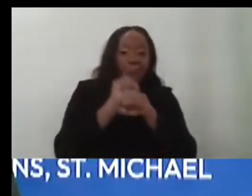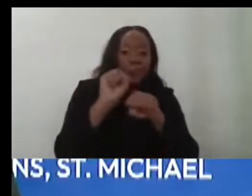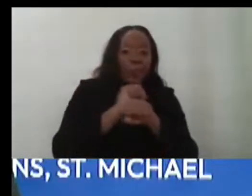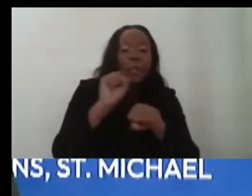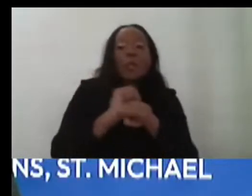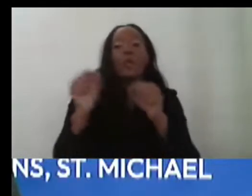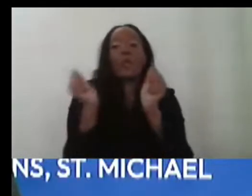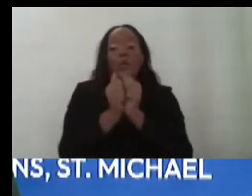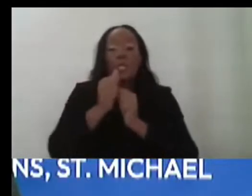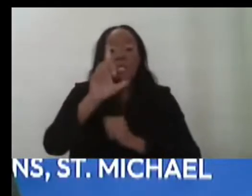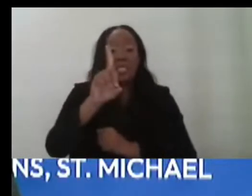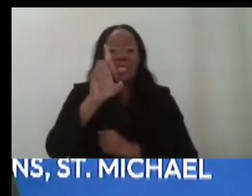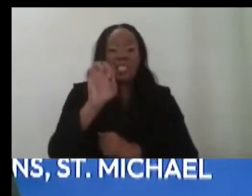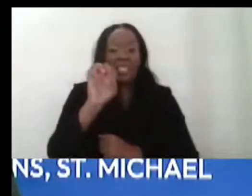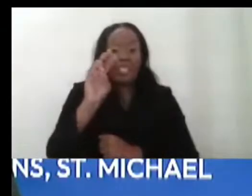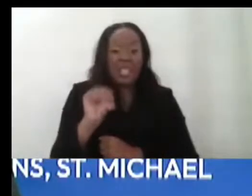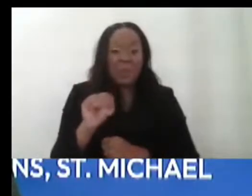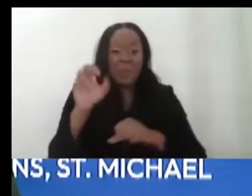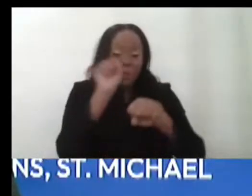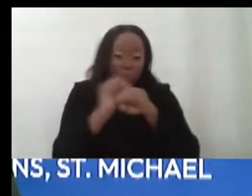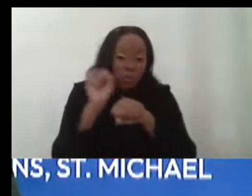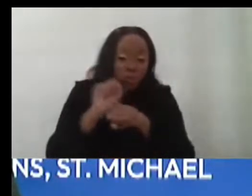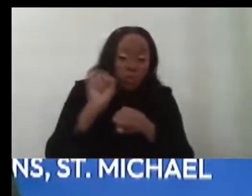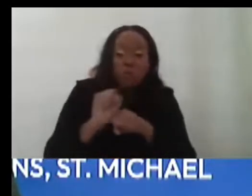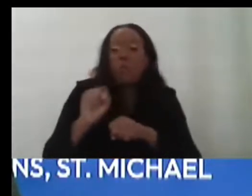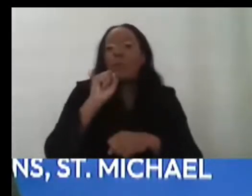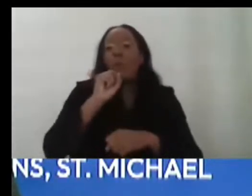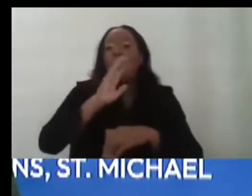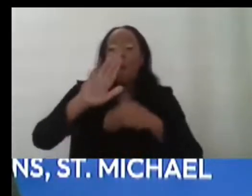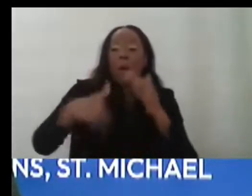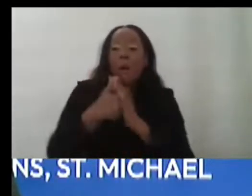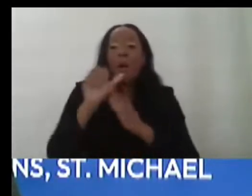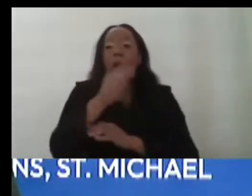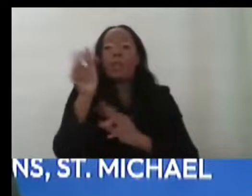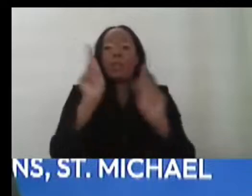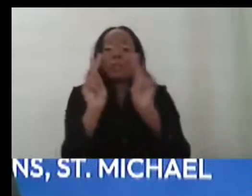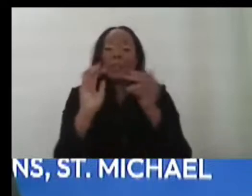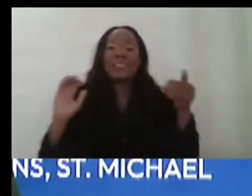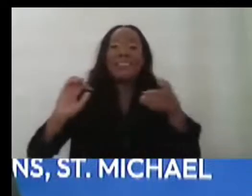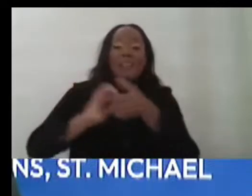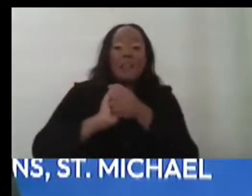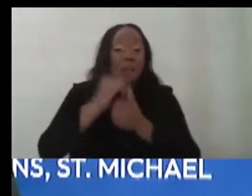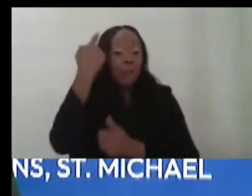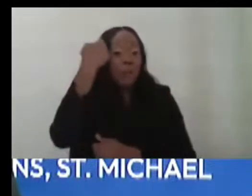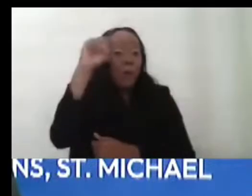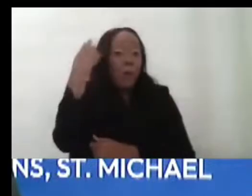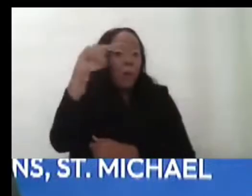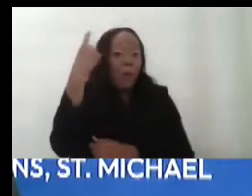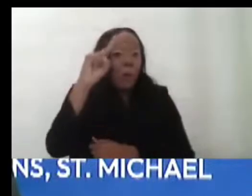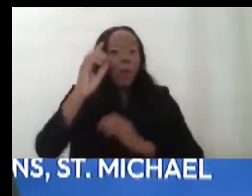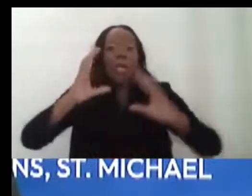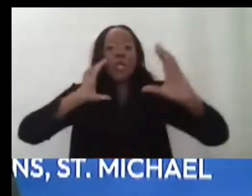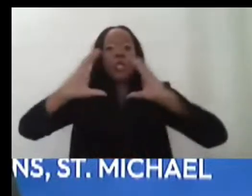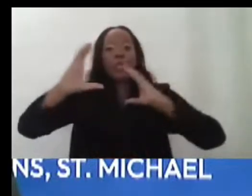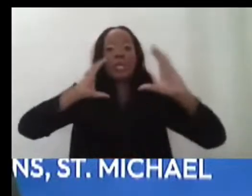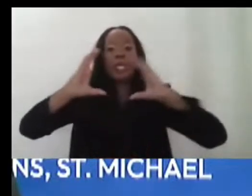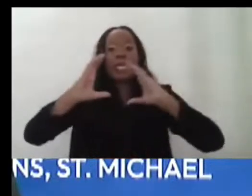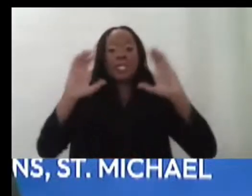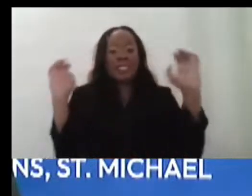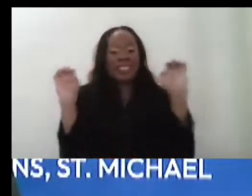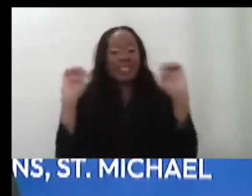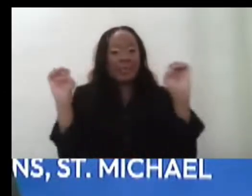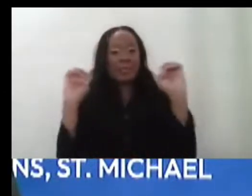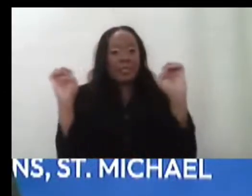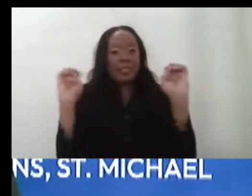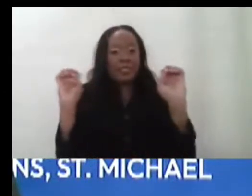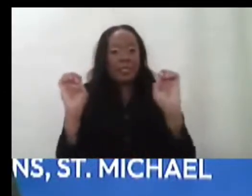Department of Emergency Management and other stakeholders to facilitate communication across our emergency telecommunications